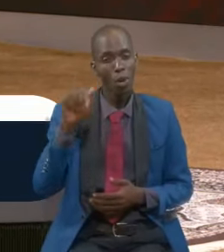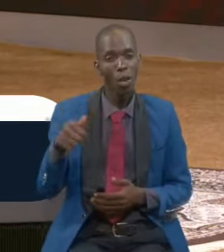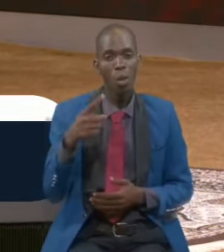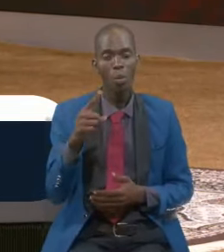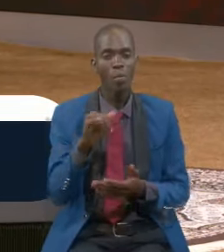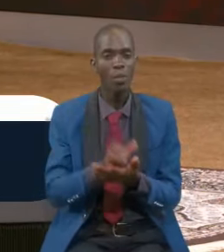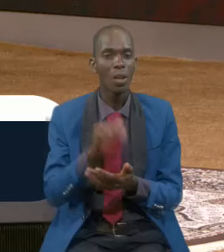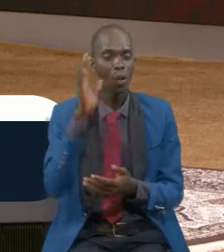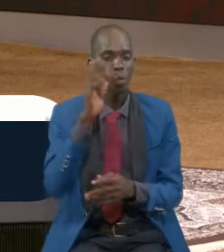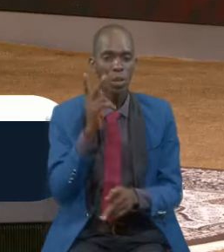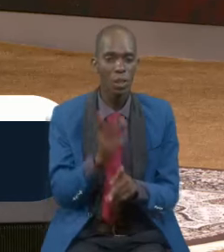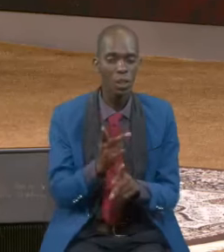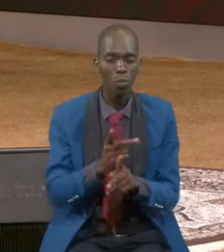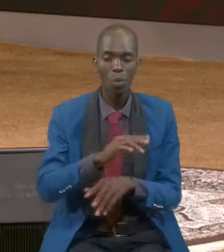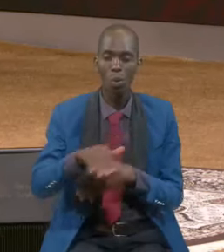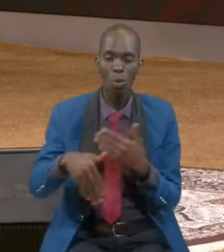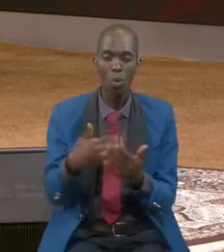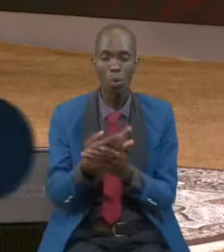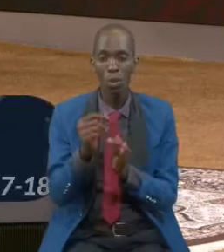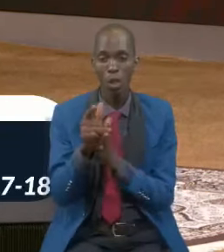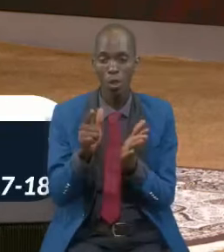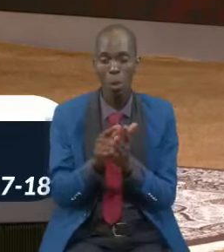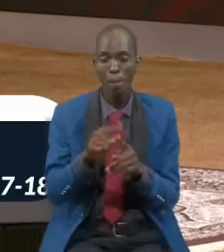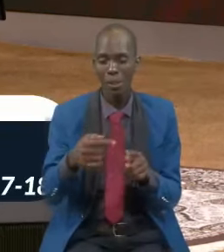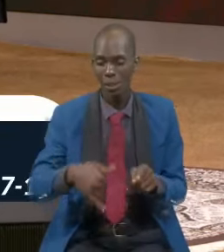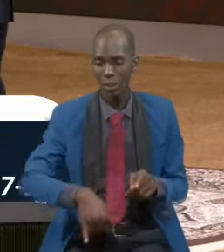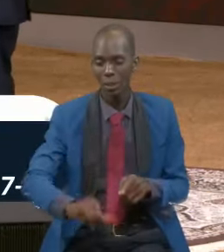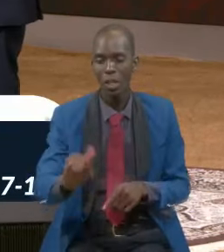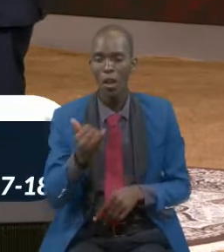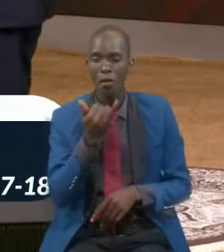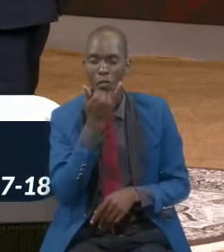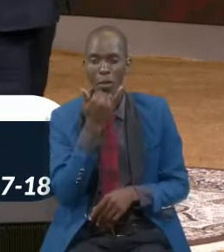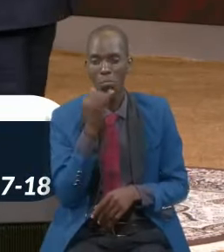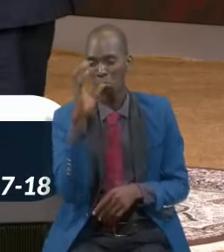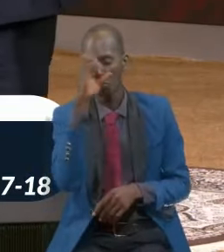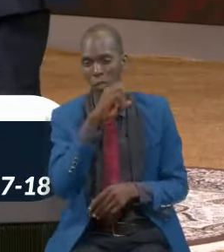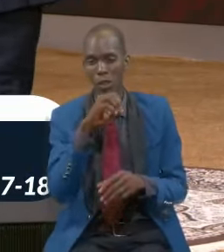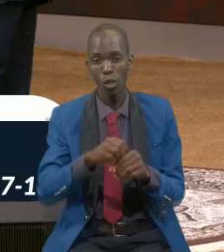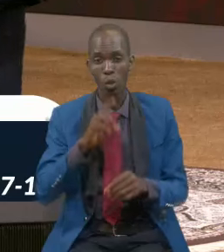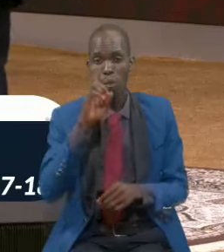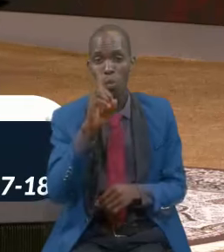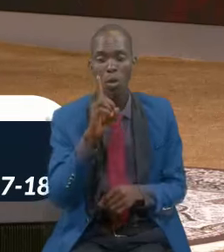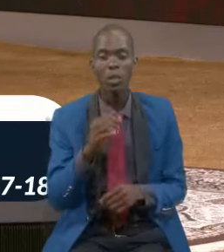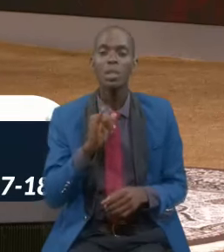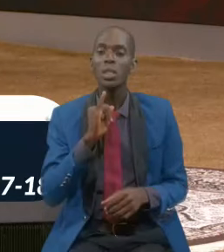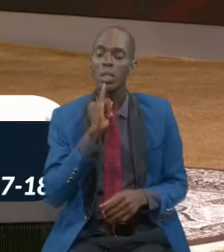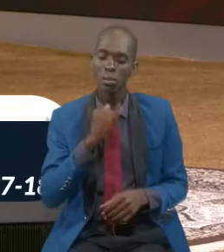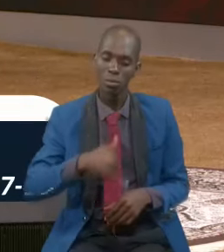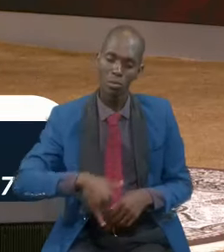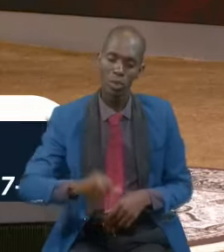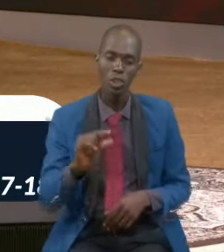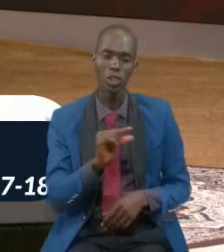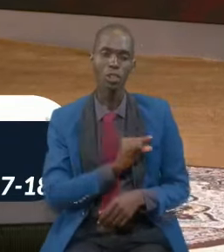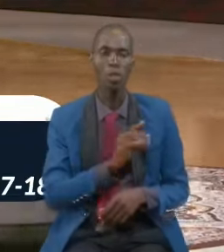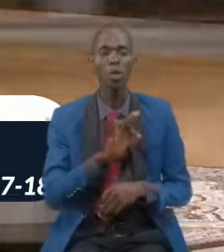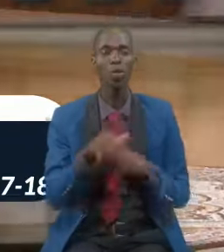the whole law and yet offend in one point is guilty of